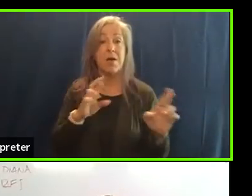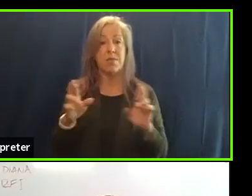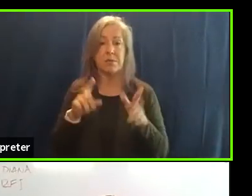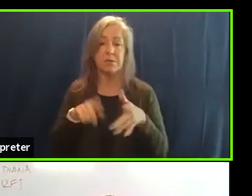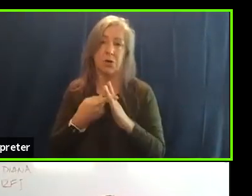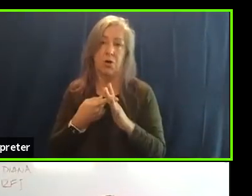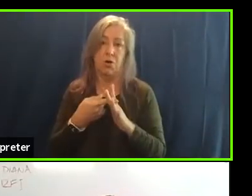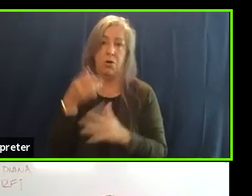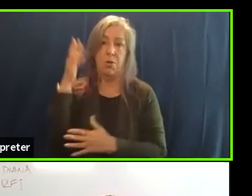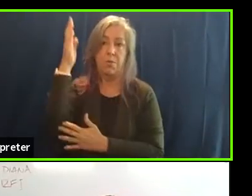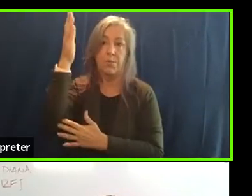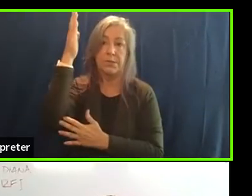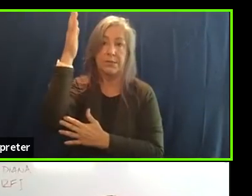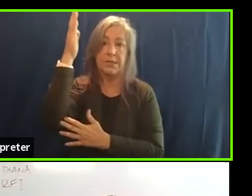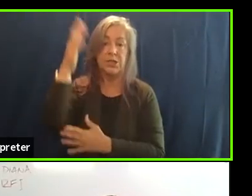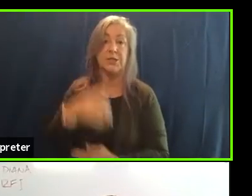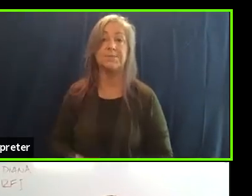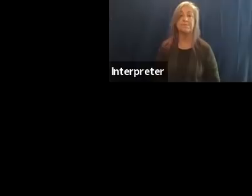here.